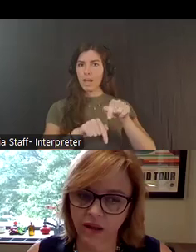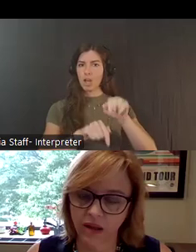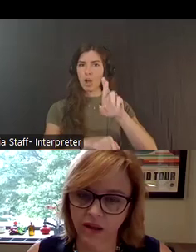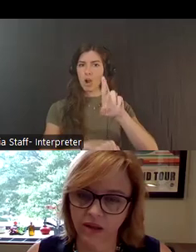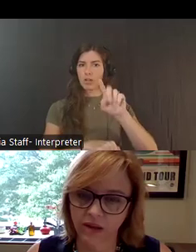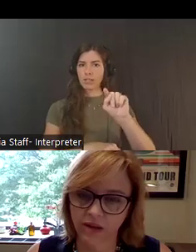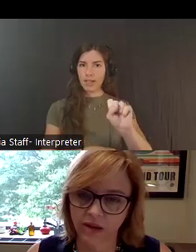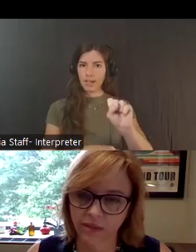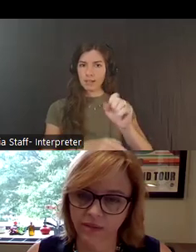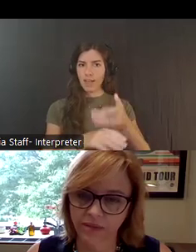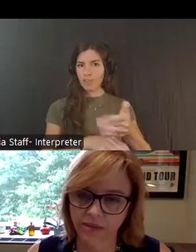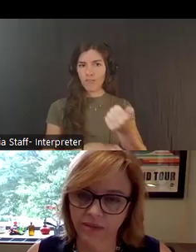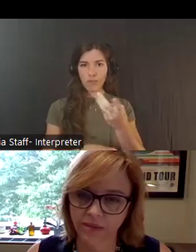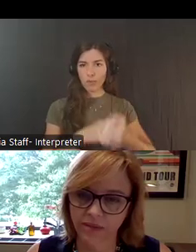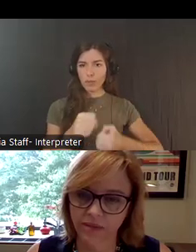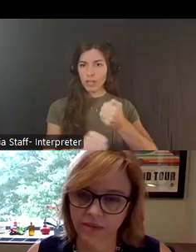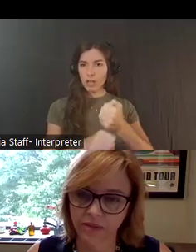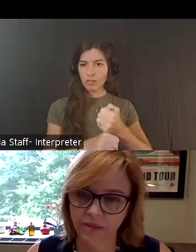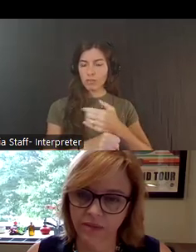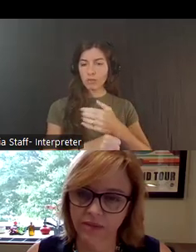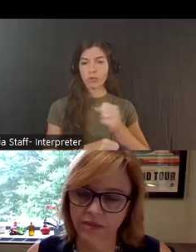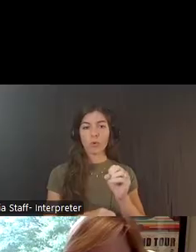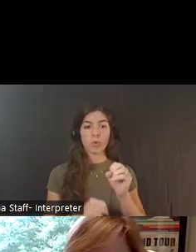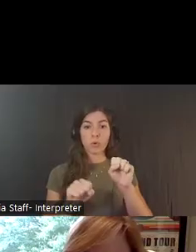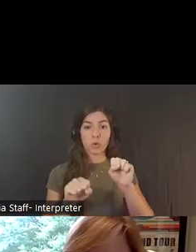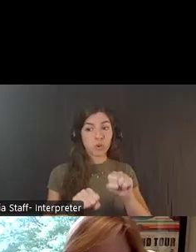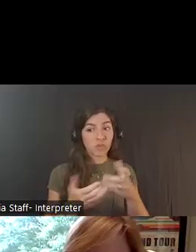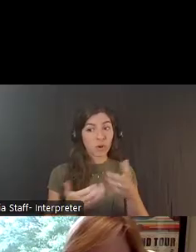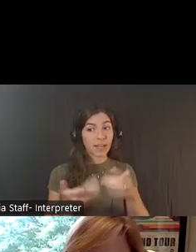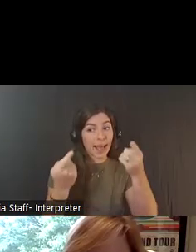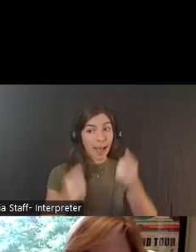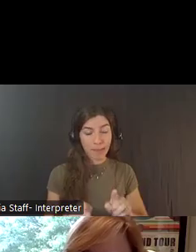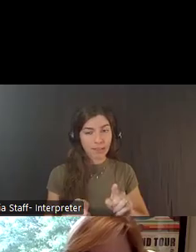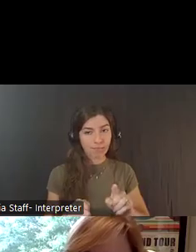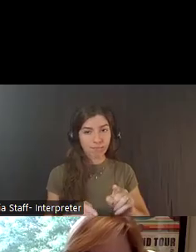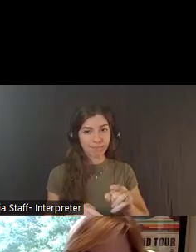and after so many years, and so we could have reached that already. I can't remember, but